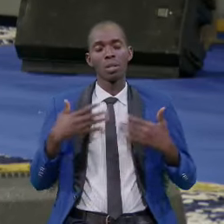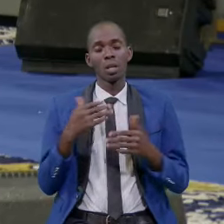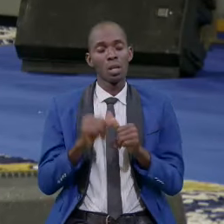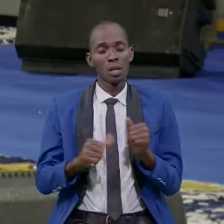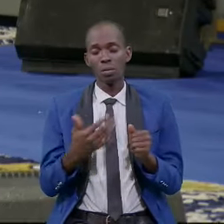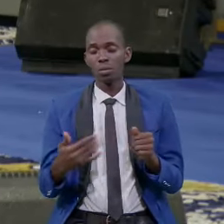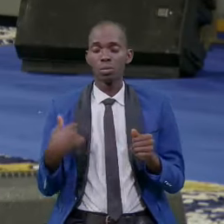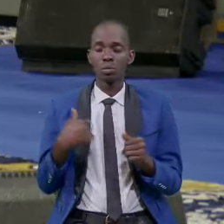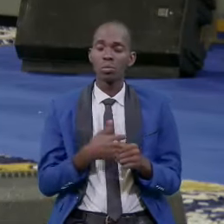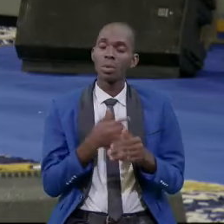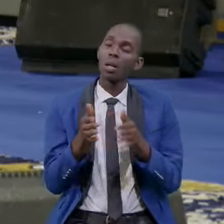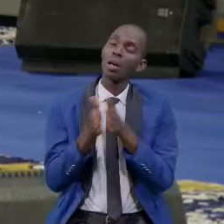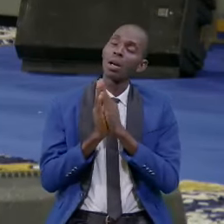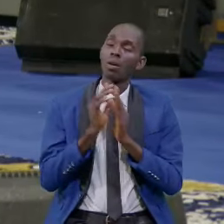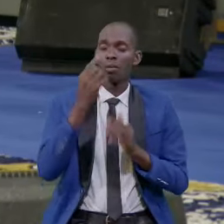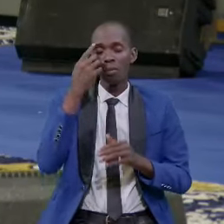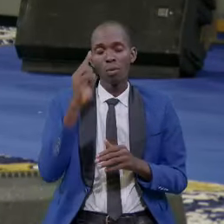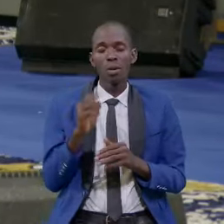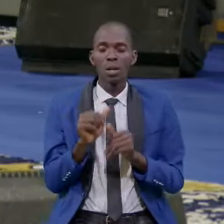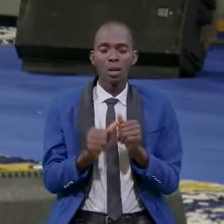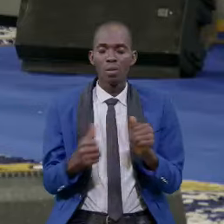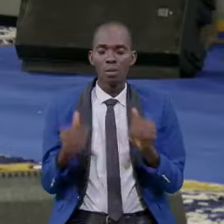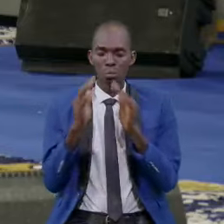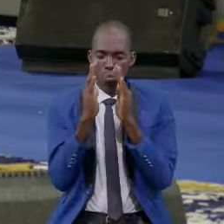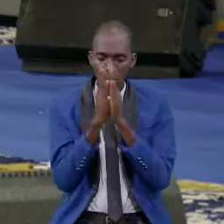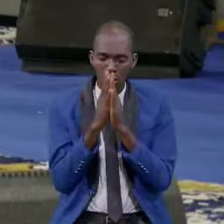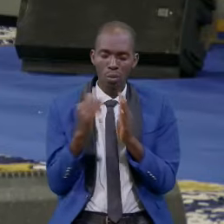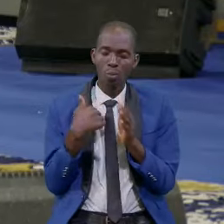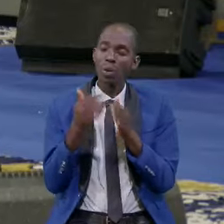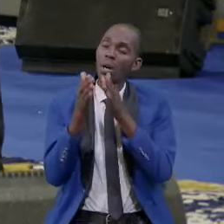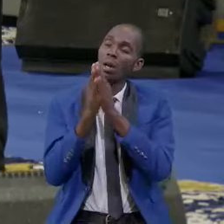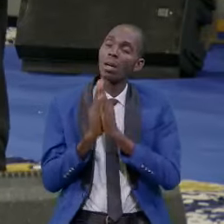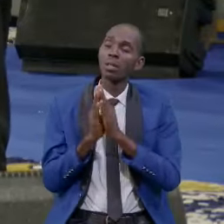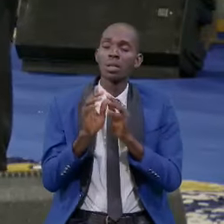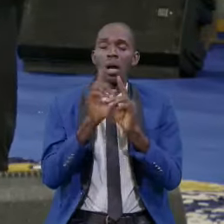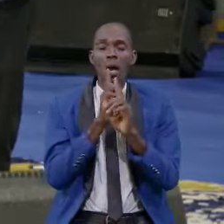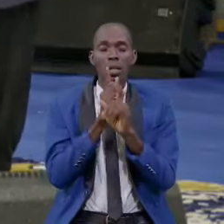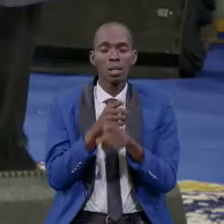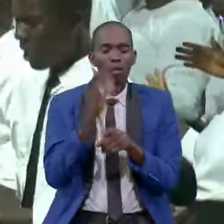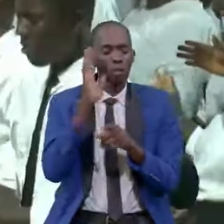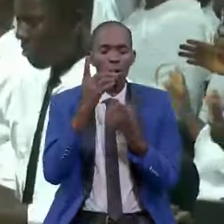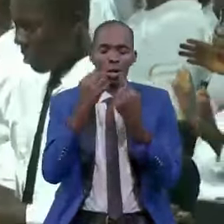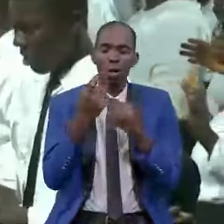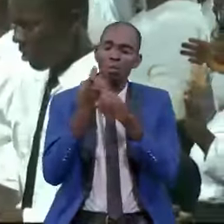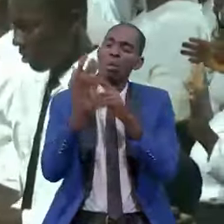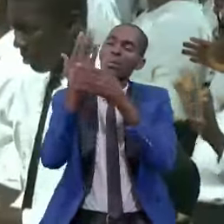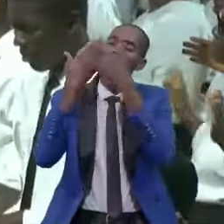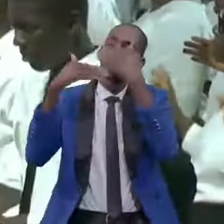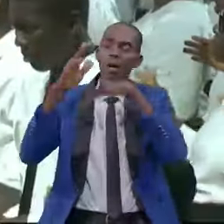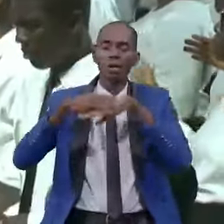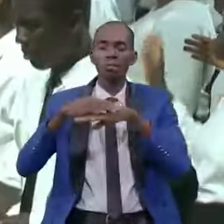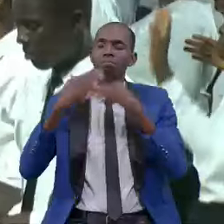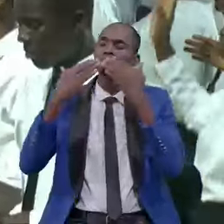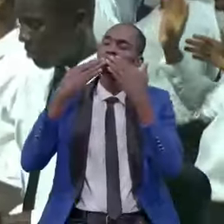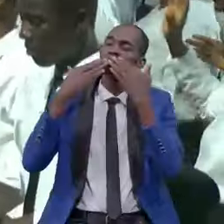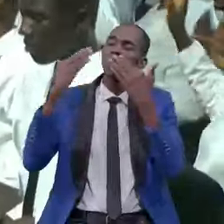make, every prayer we pray, answer will come from heaven. Thank you, Lord,